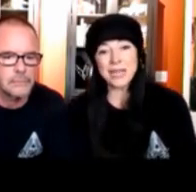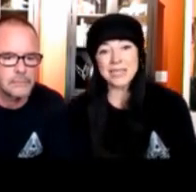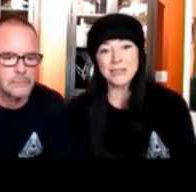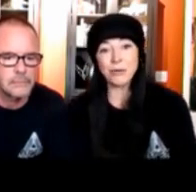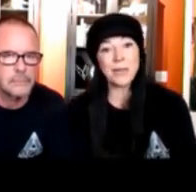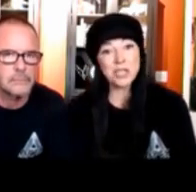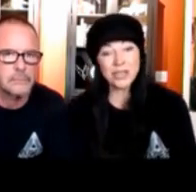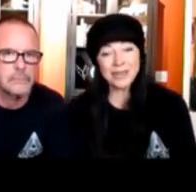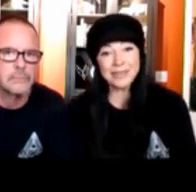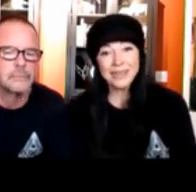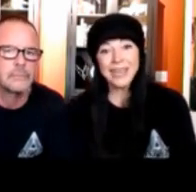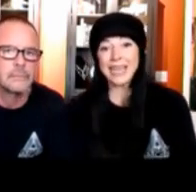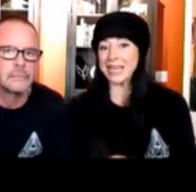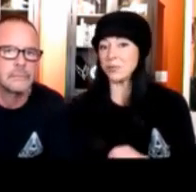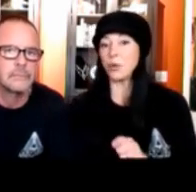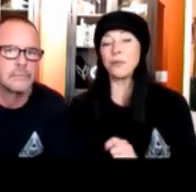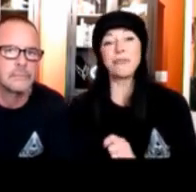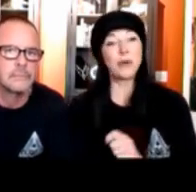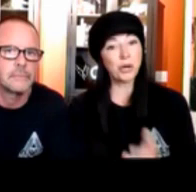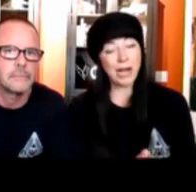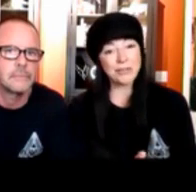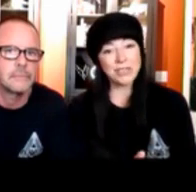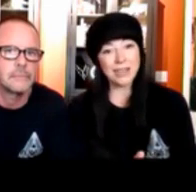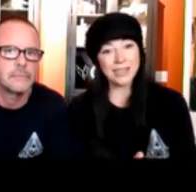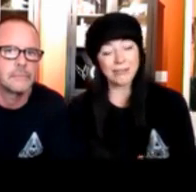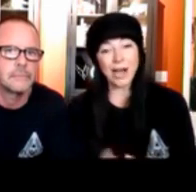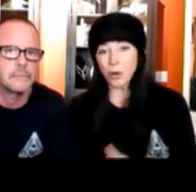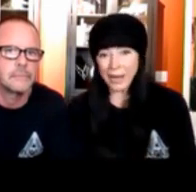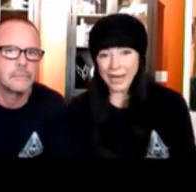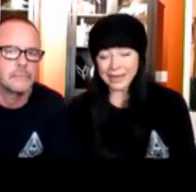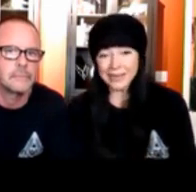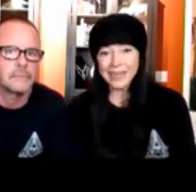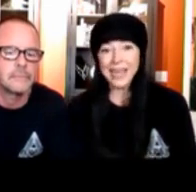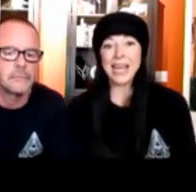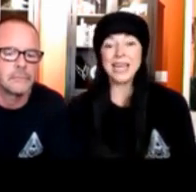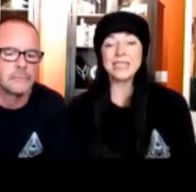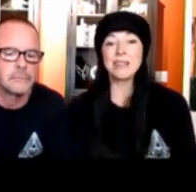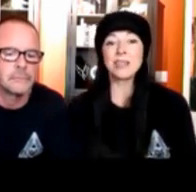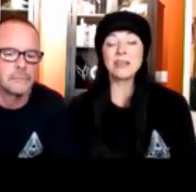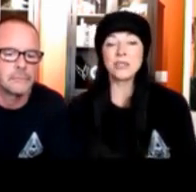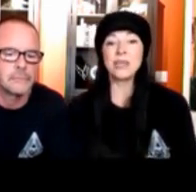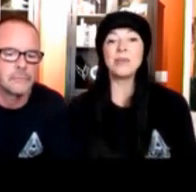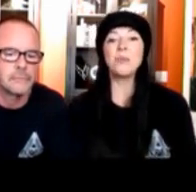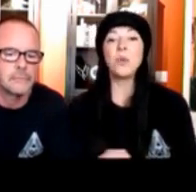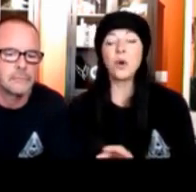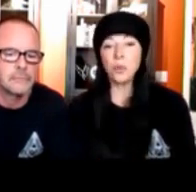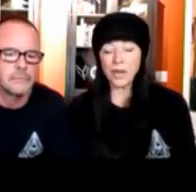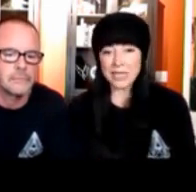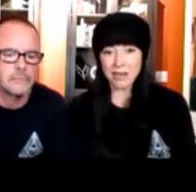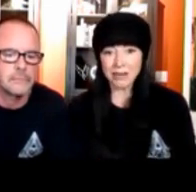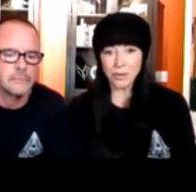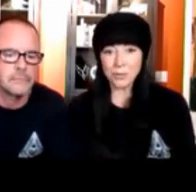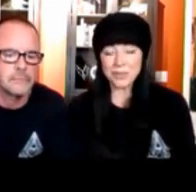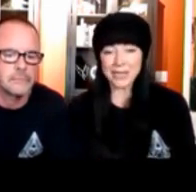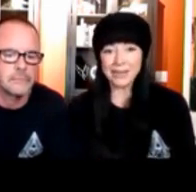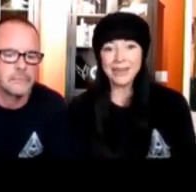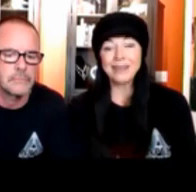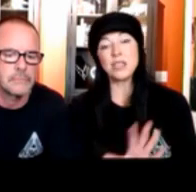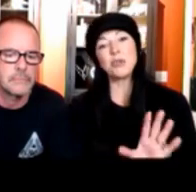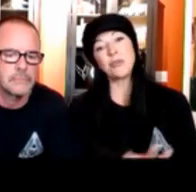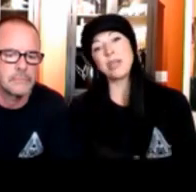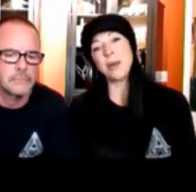our website has information on it, has more photographs on it of our pack, And there's also even more ways on our